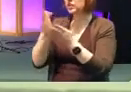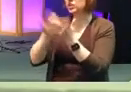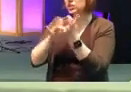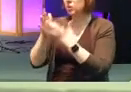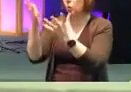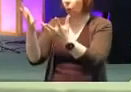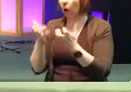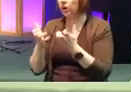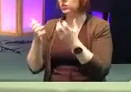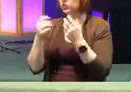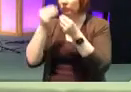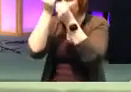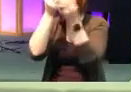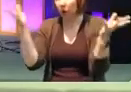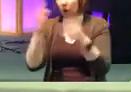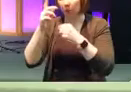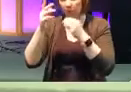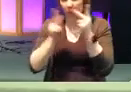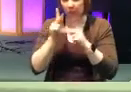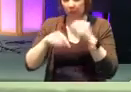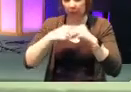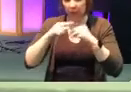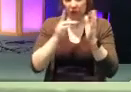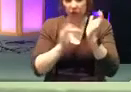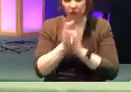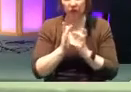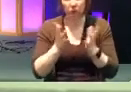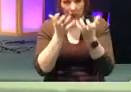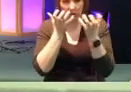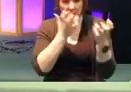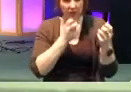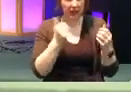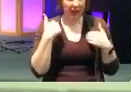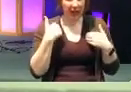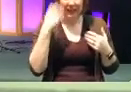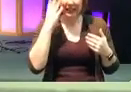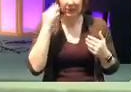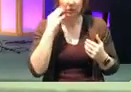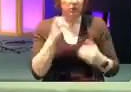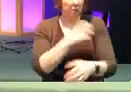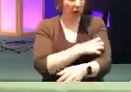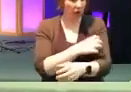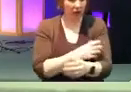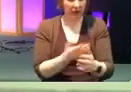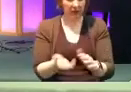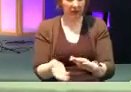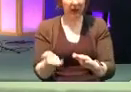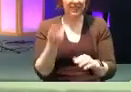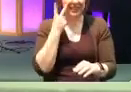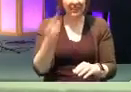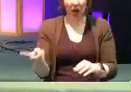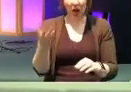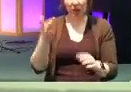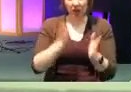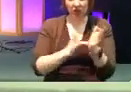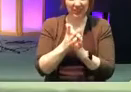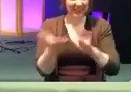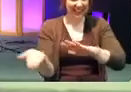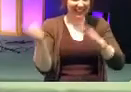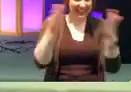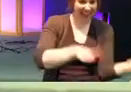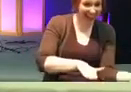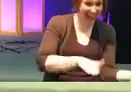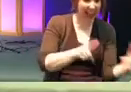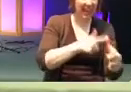about Jesus and telling other people about Jesus, they had experienced the power of the resurrection. They saw it. They saw